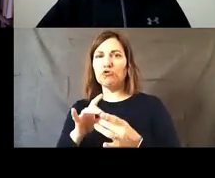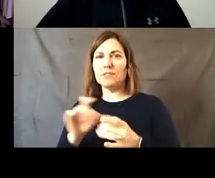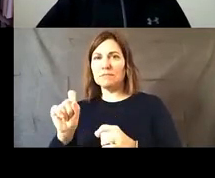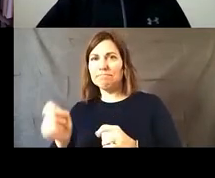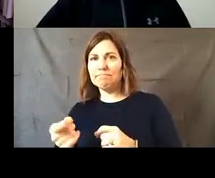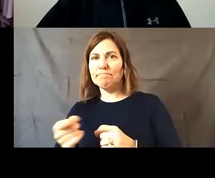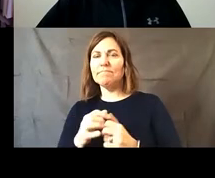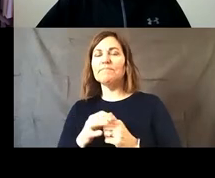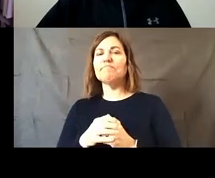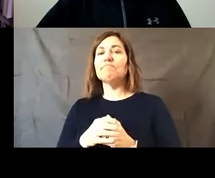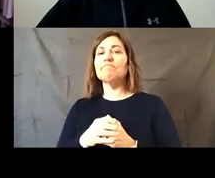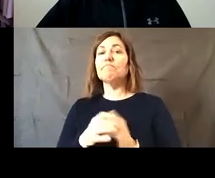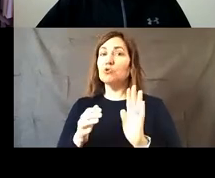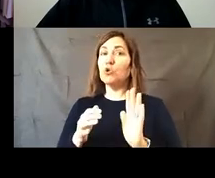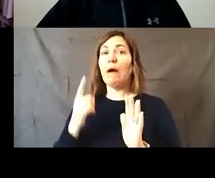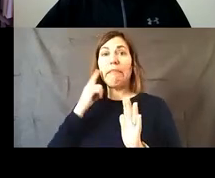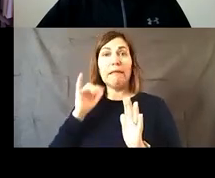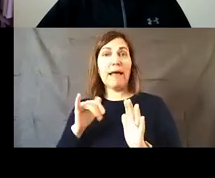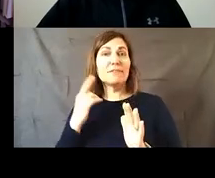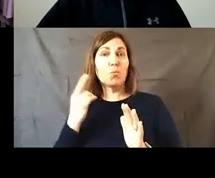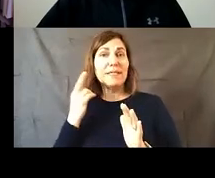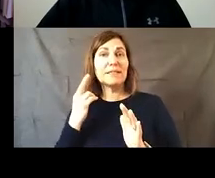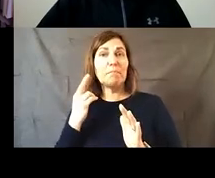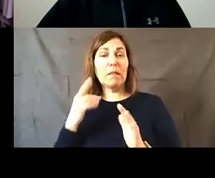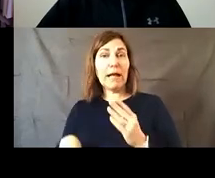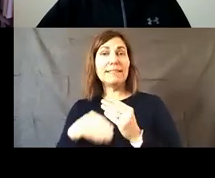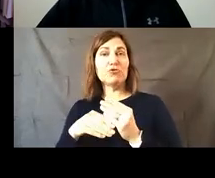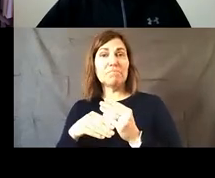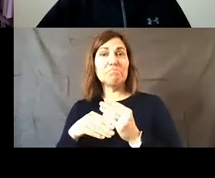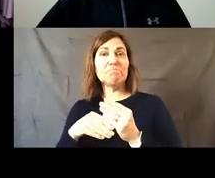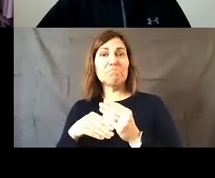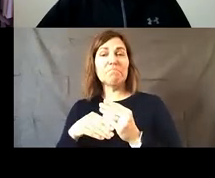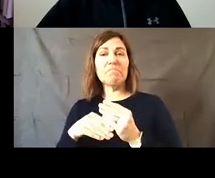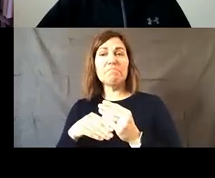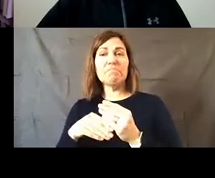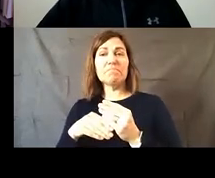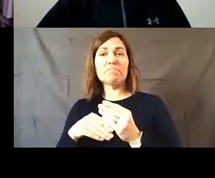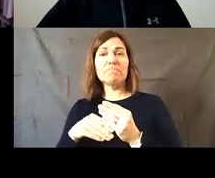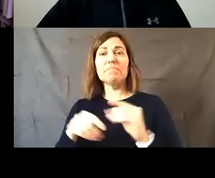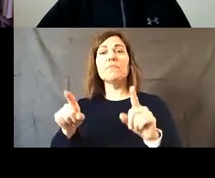reasonable addition. There's also